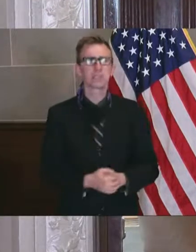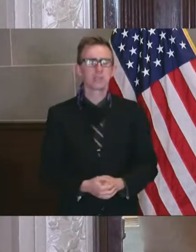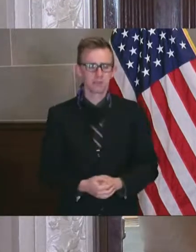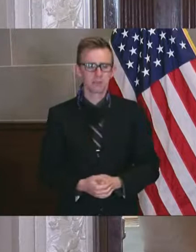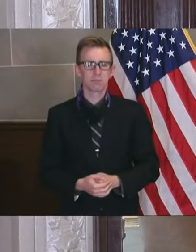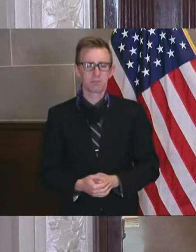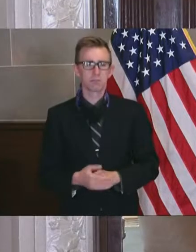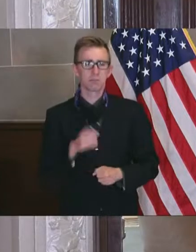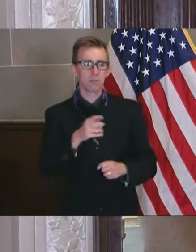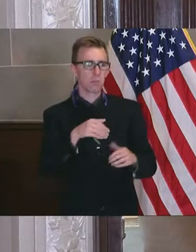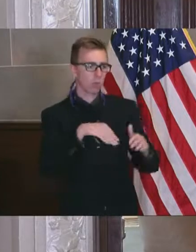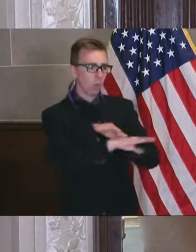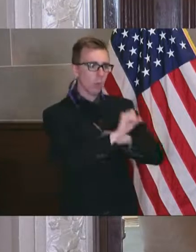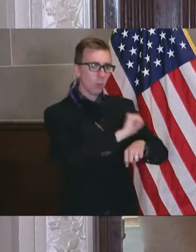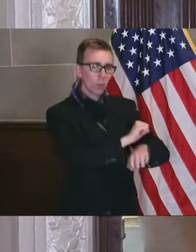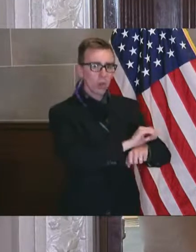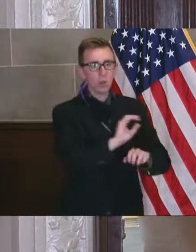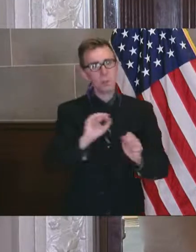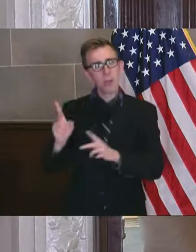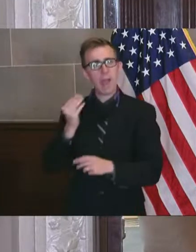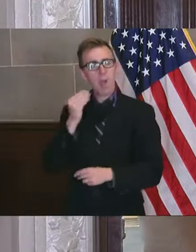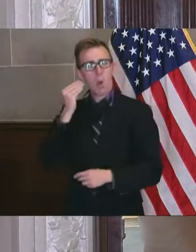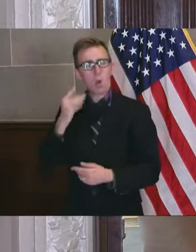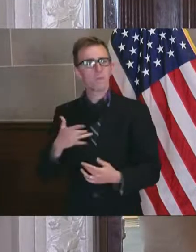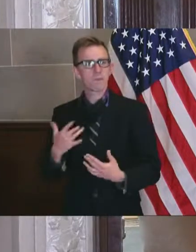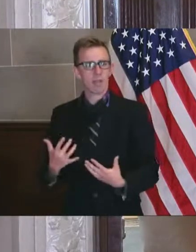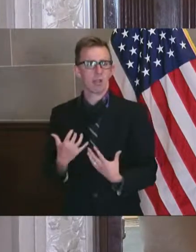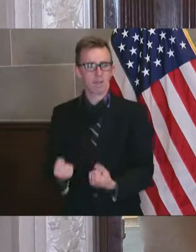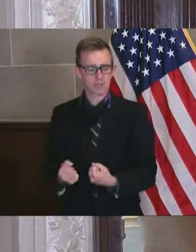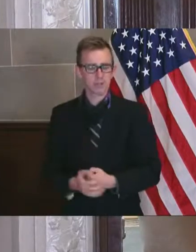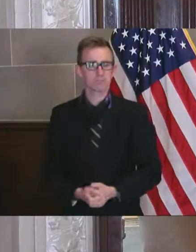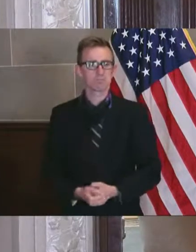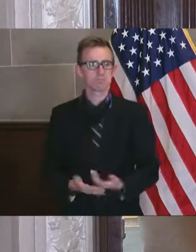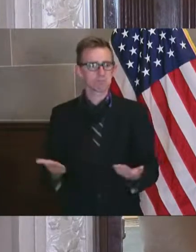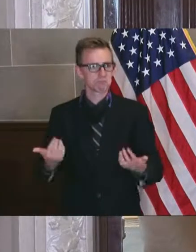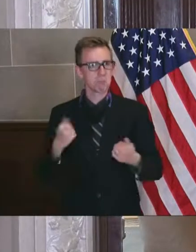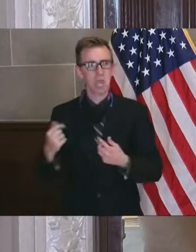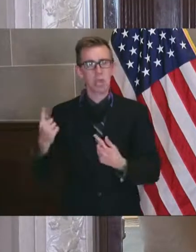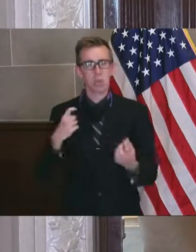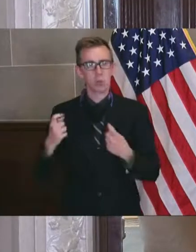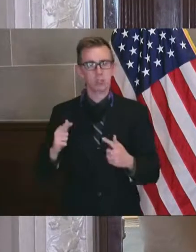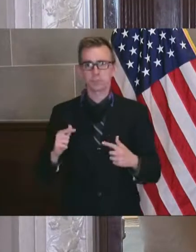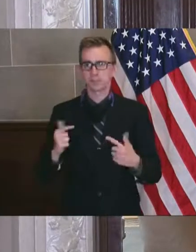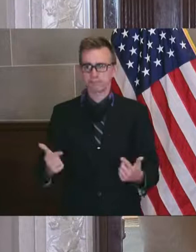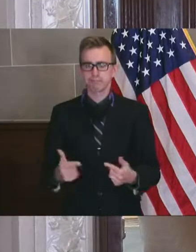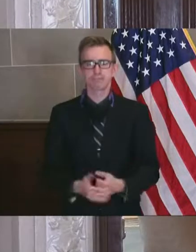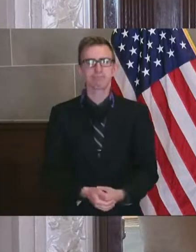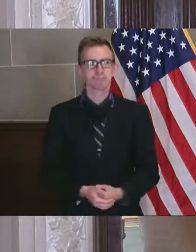as they go home to their families. And with that, I'll take any questions.